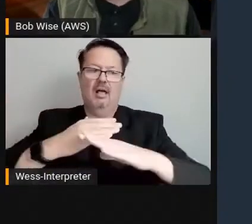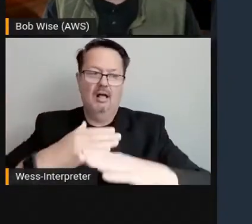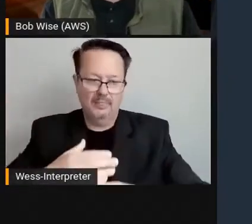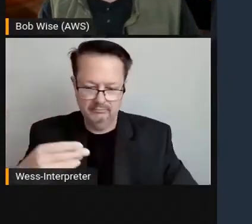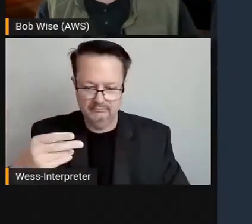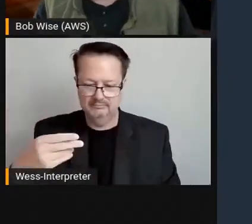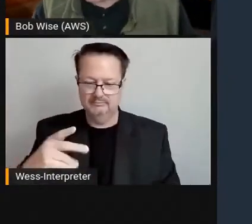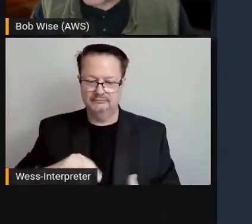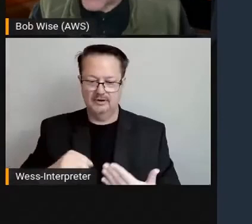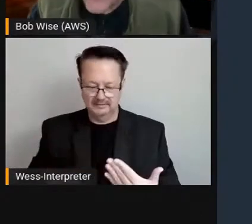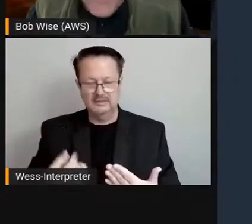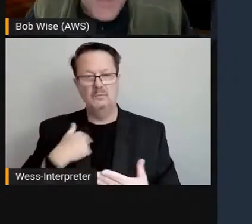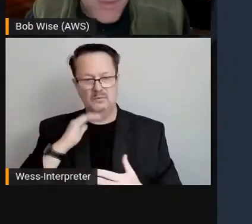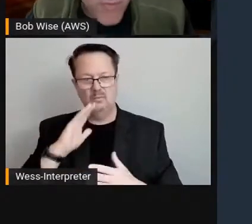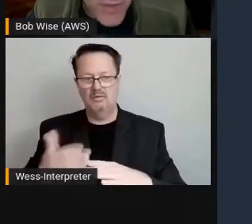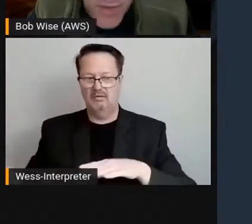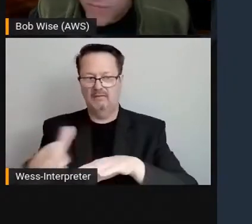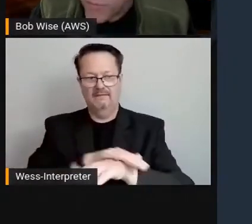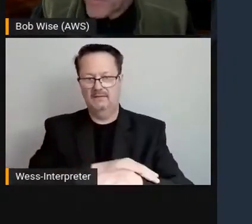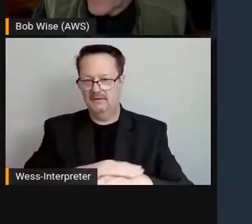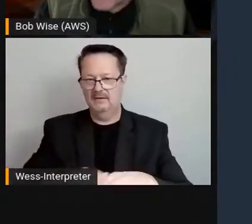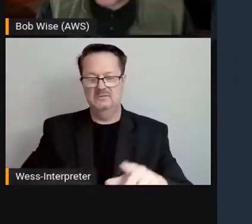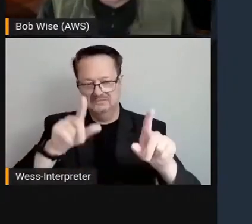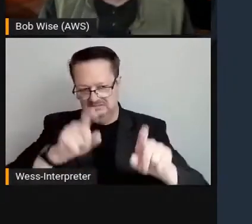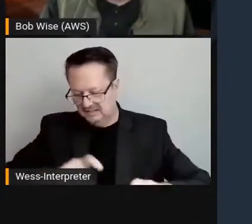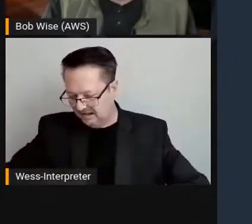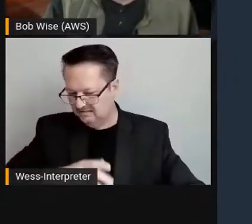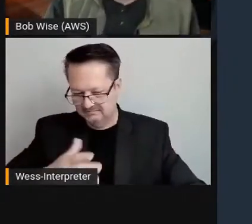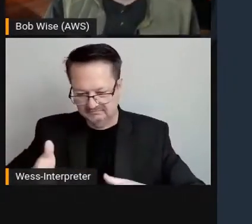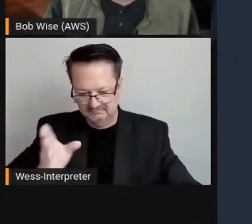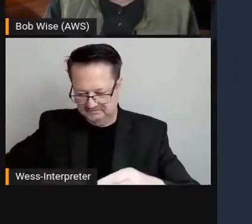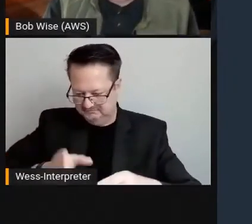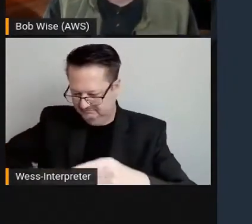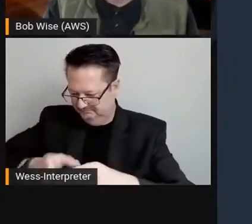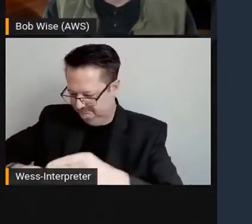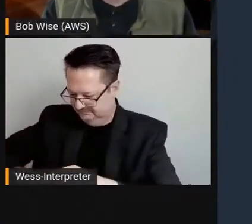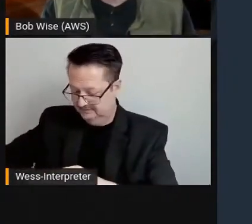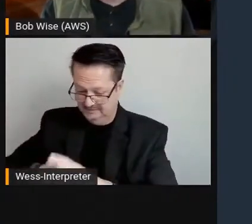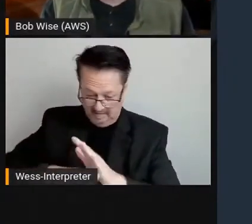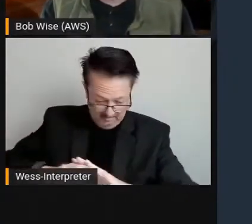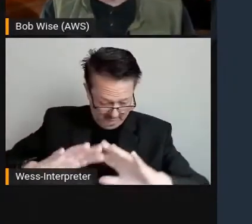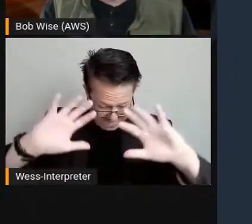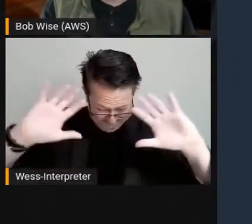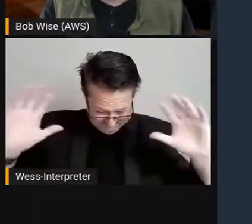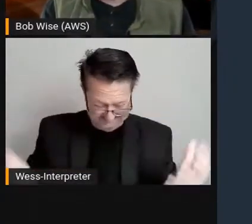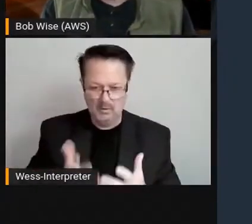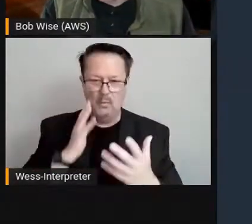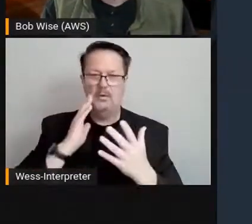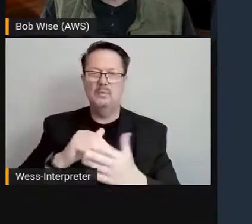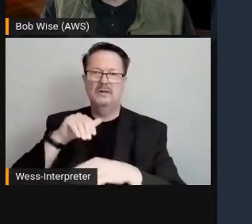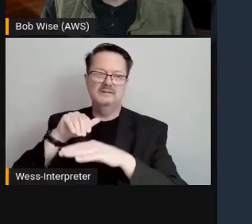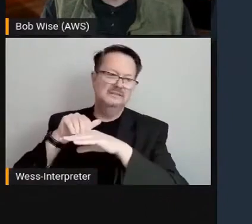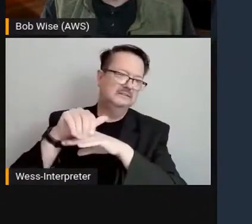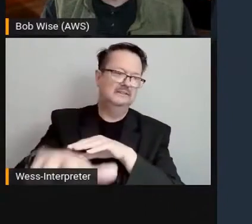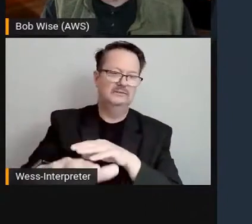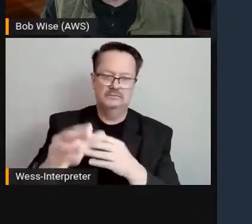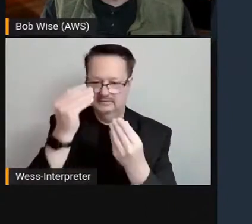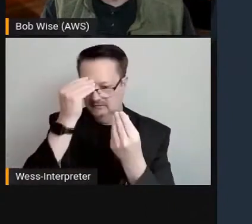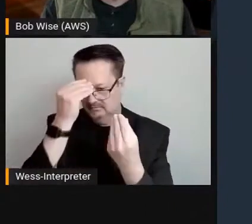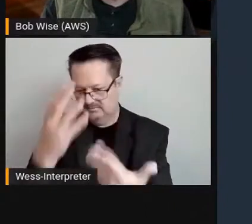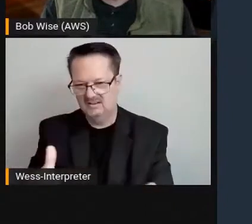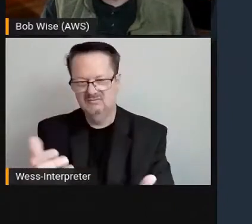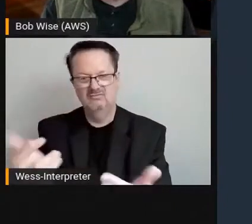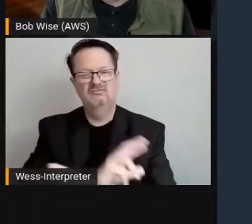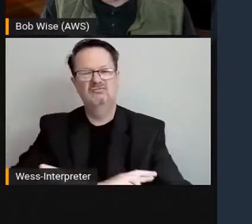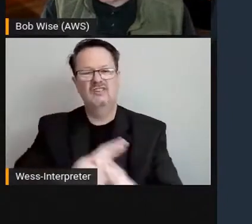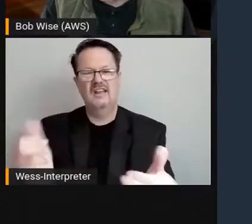packaged and ready for production use, well tested, validated for performance. To send your observability data to EKS from these managed services, as well as